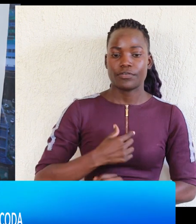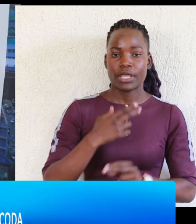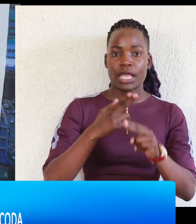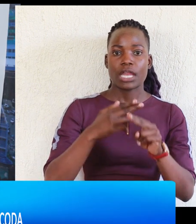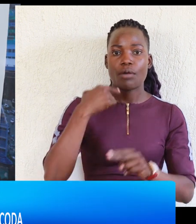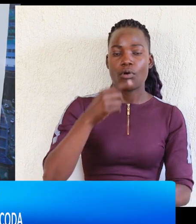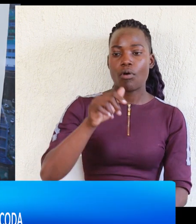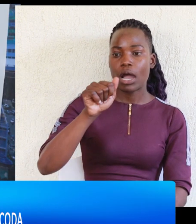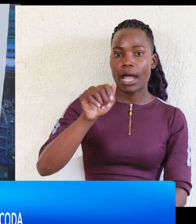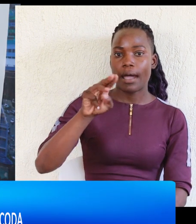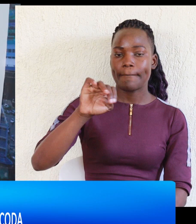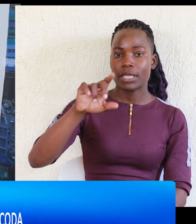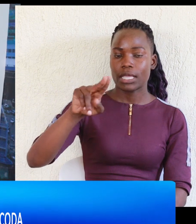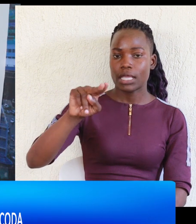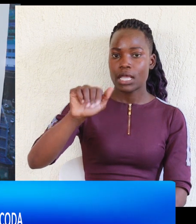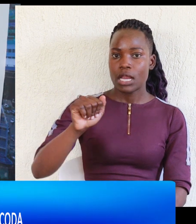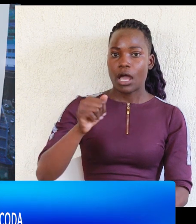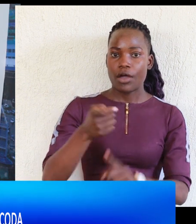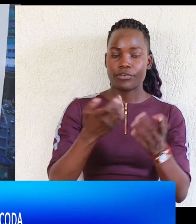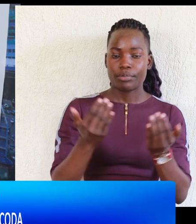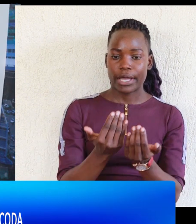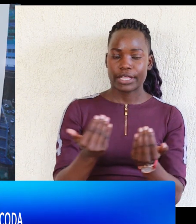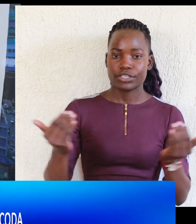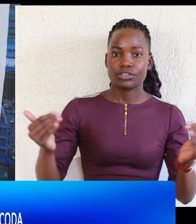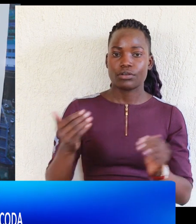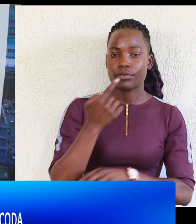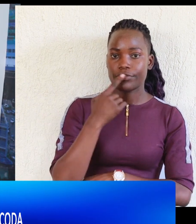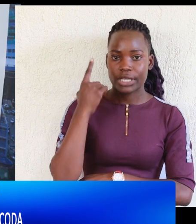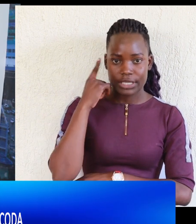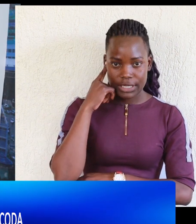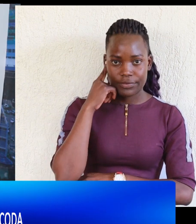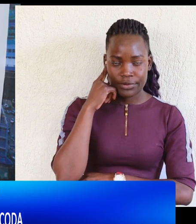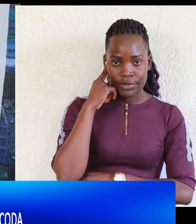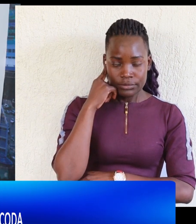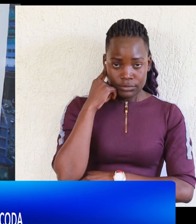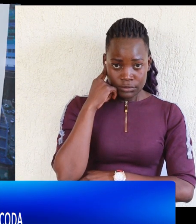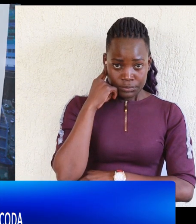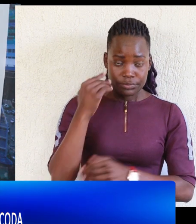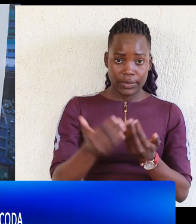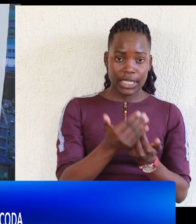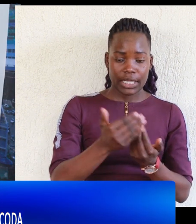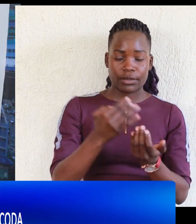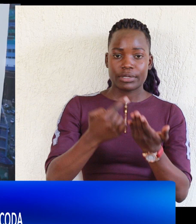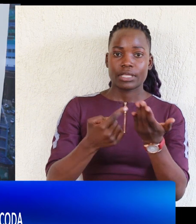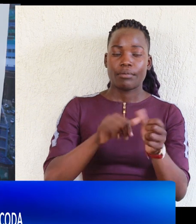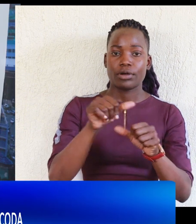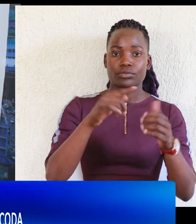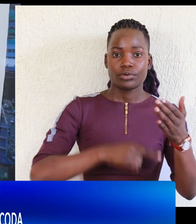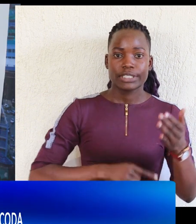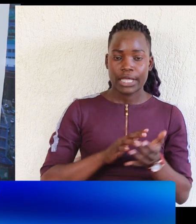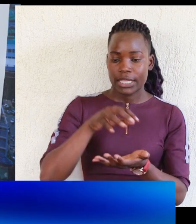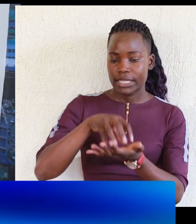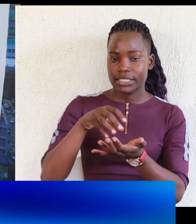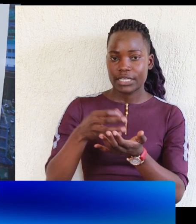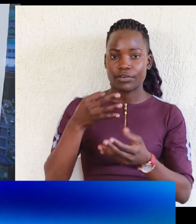name Kaziri Eid, who is all the way from the Children's of the Deaf Adult Kenya. So we are going to discuss a bit about